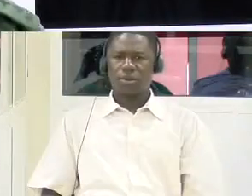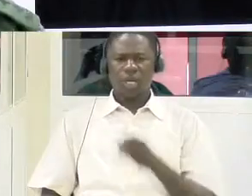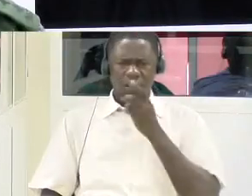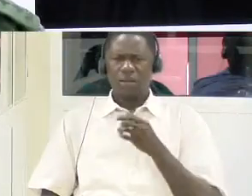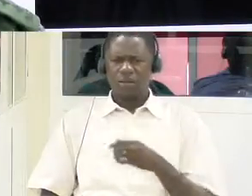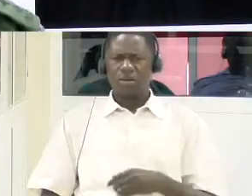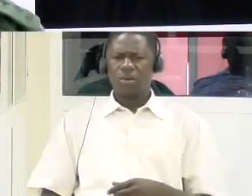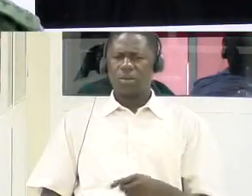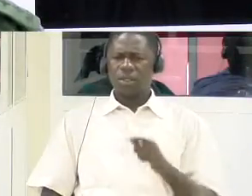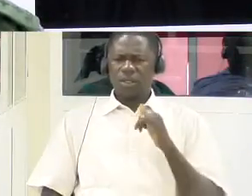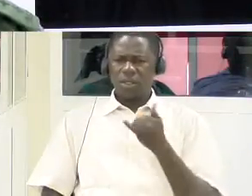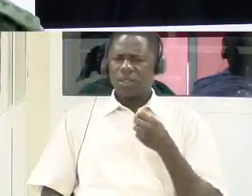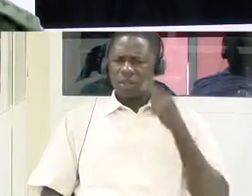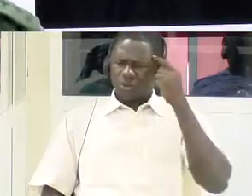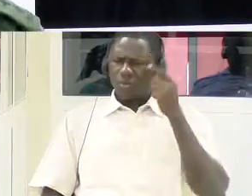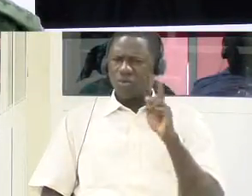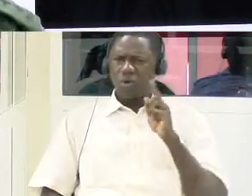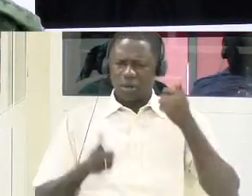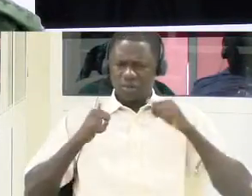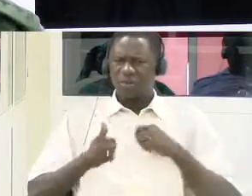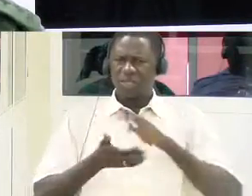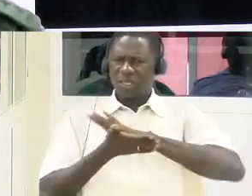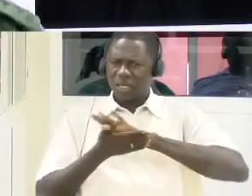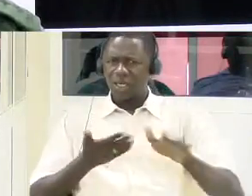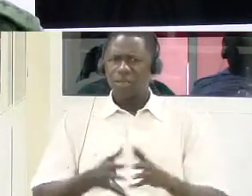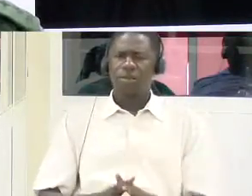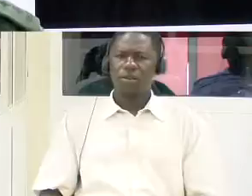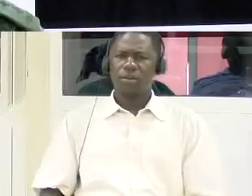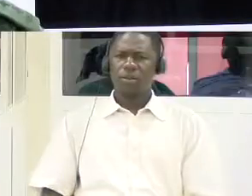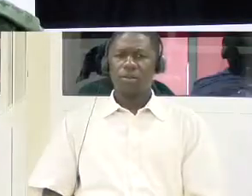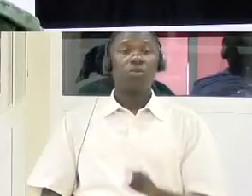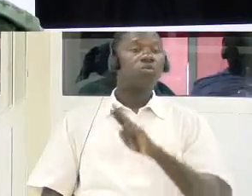"Look, do you know that these people have played a very big mafia game?